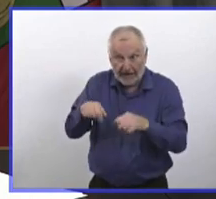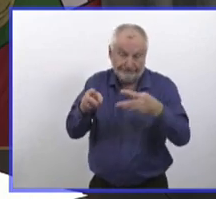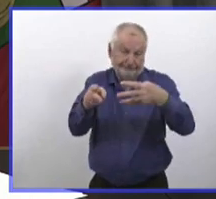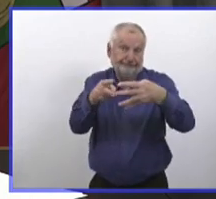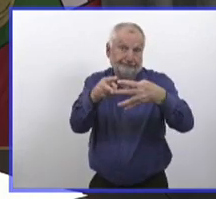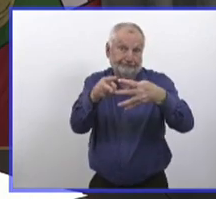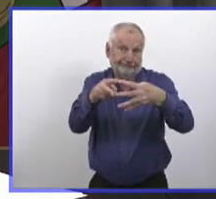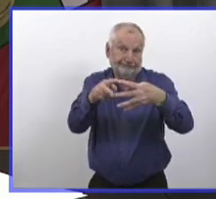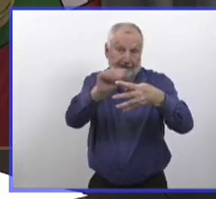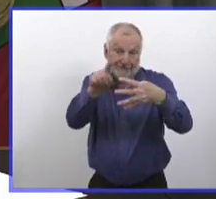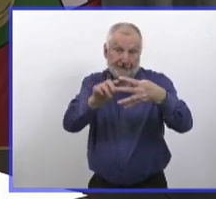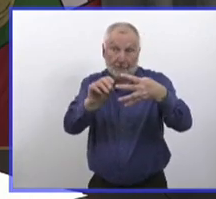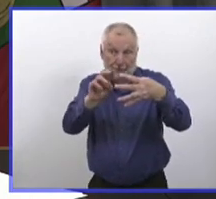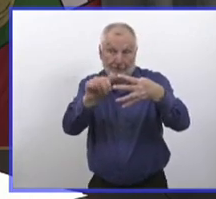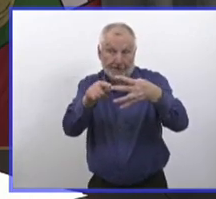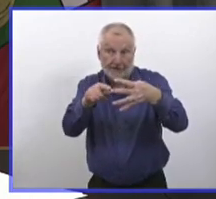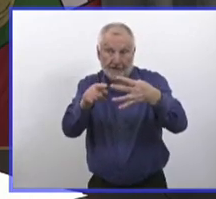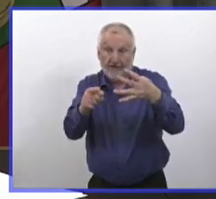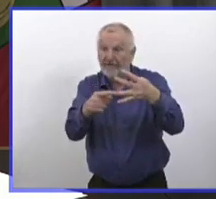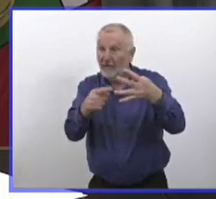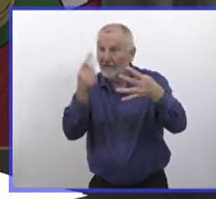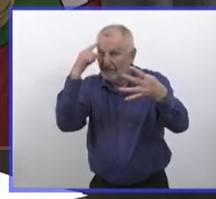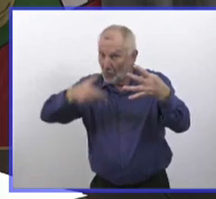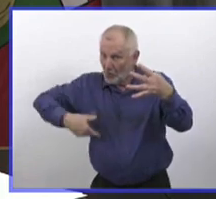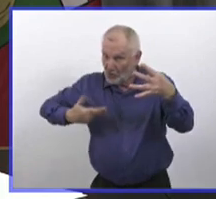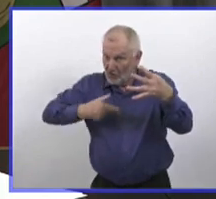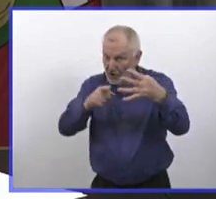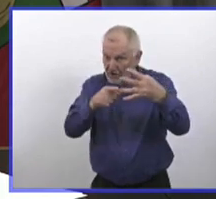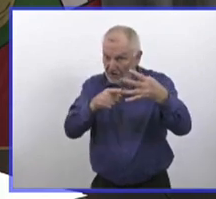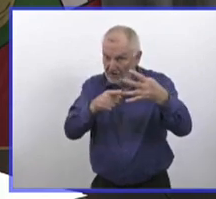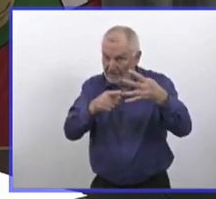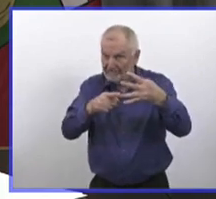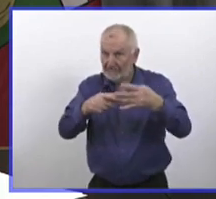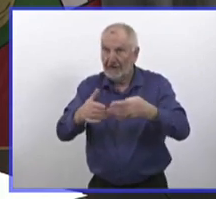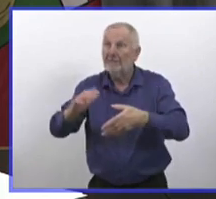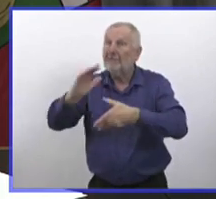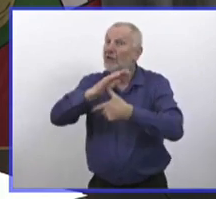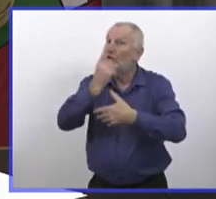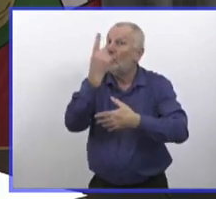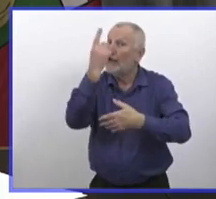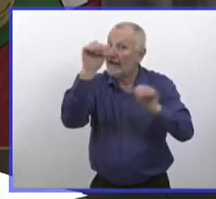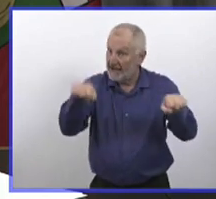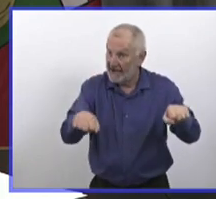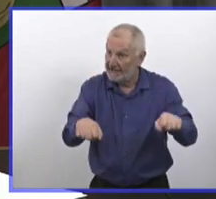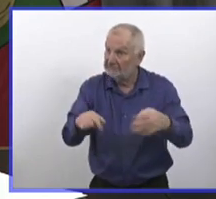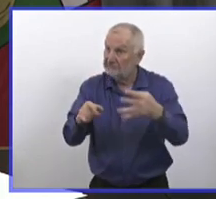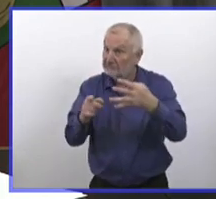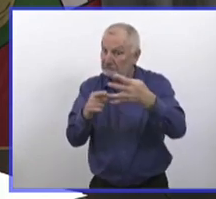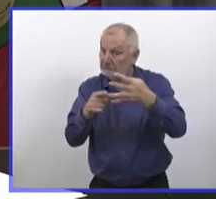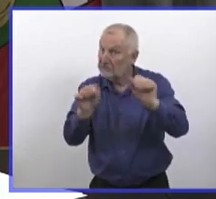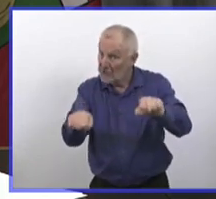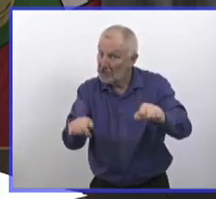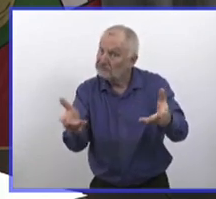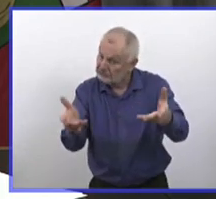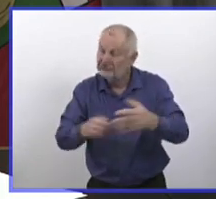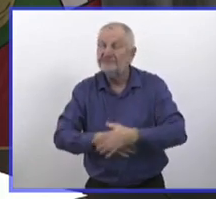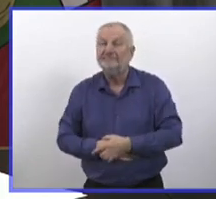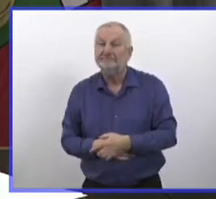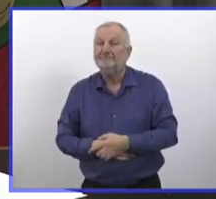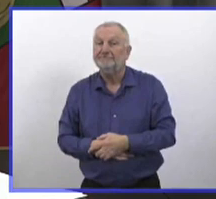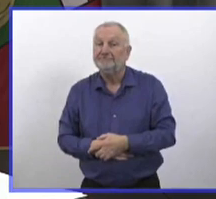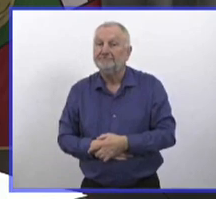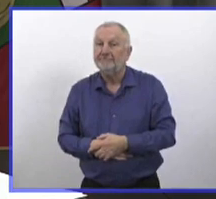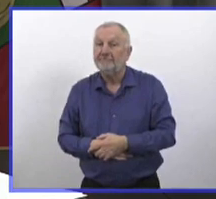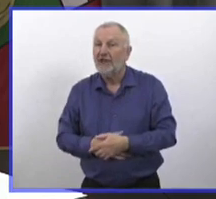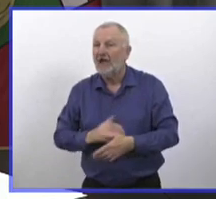younger age group. But the goal really is to help Manitobans have facilitated access to